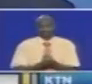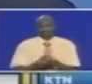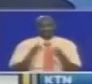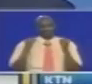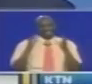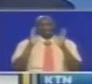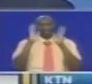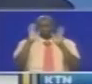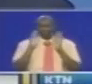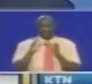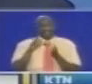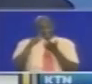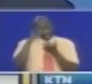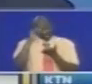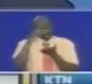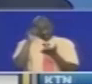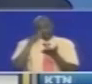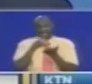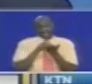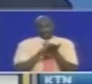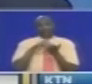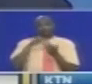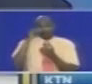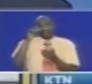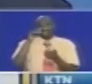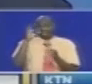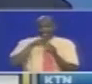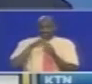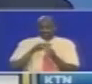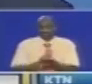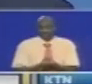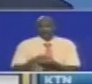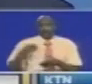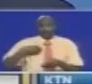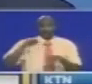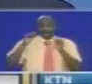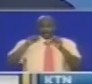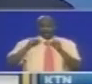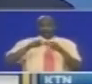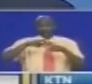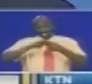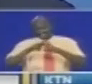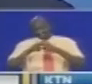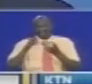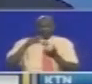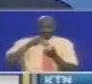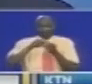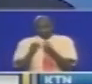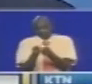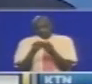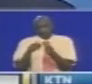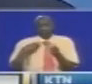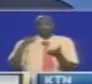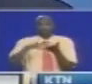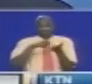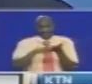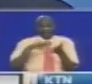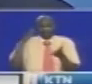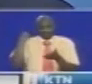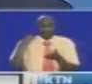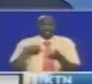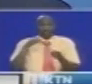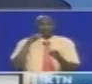important lessons after the elections. We've been able to rectify some of the mistakes that were made during the